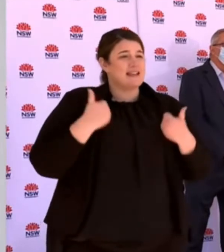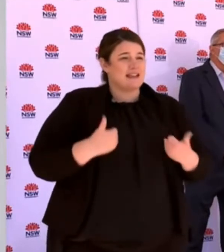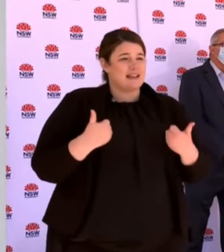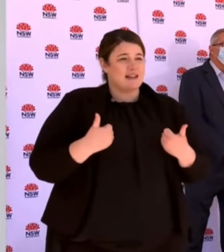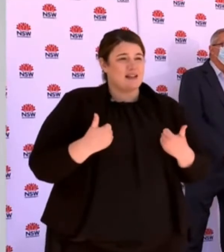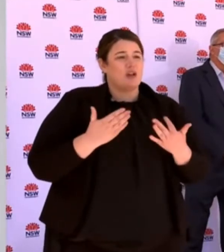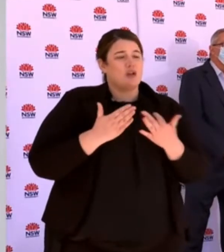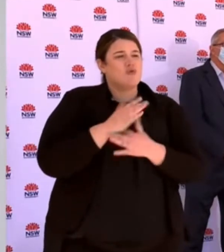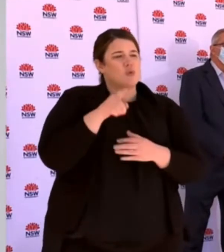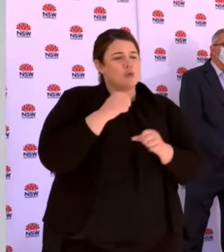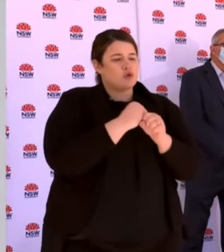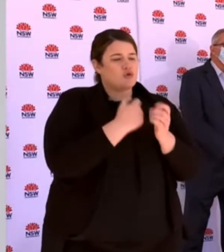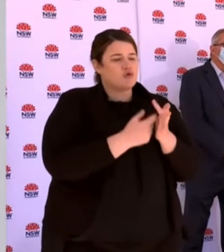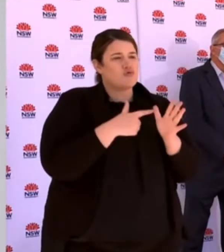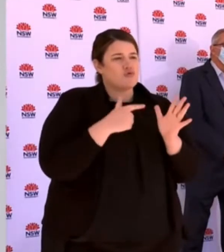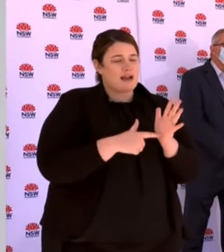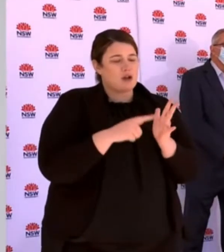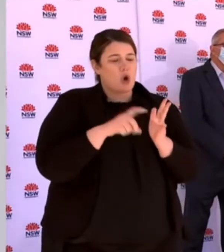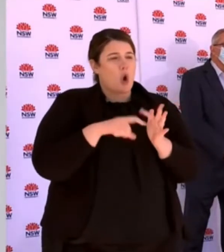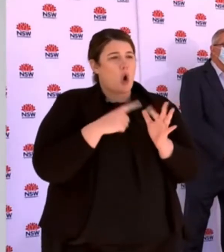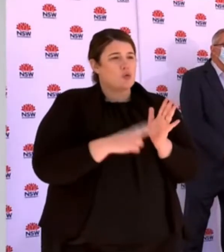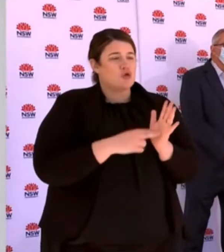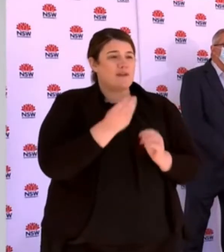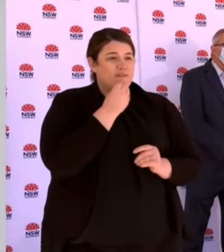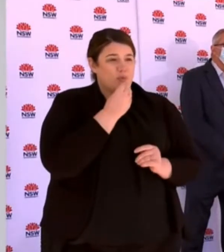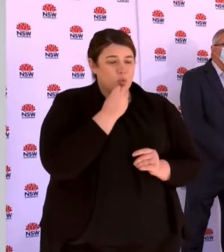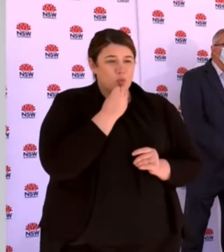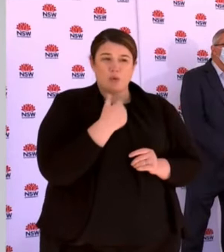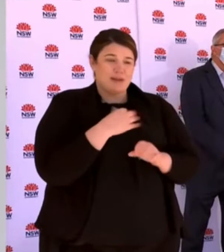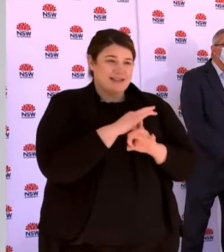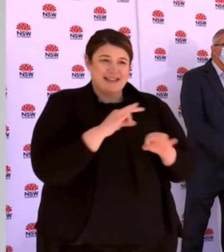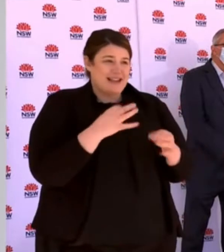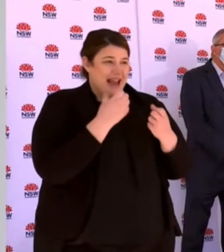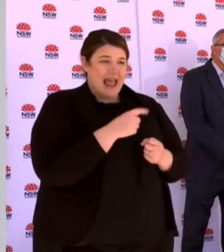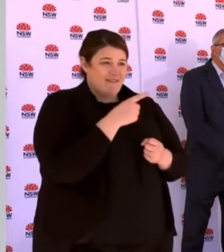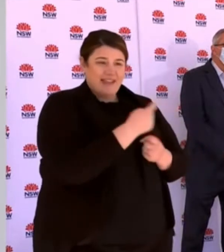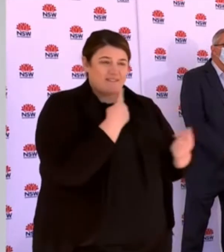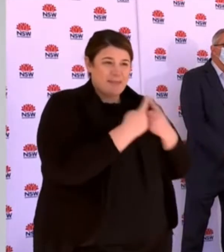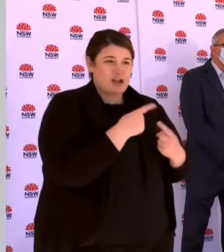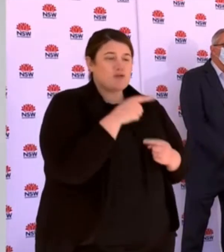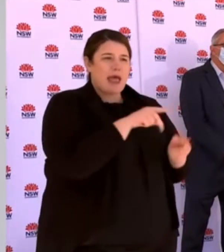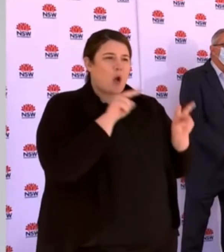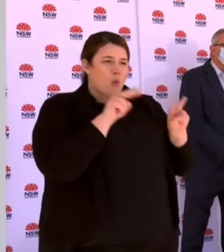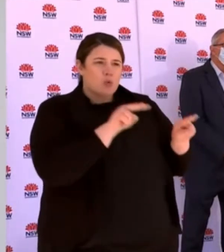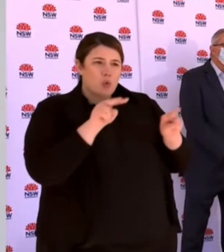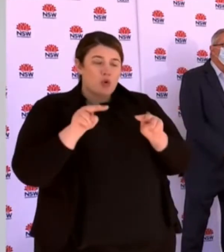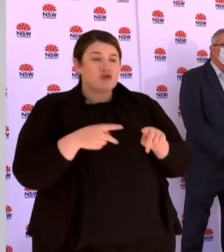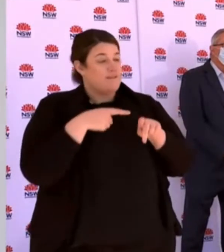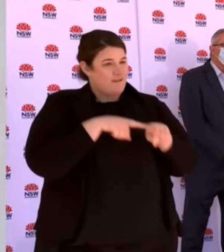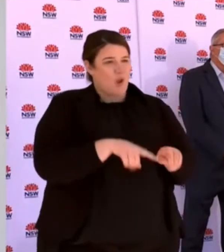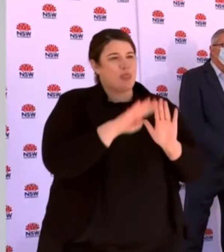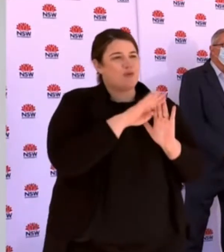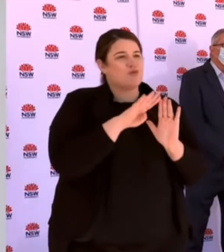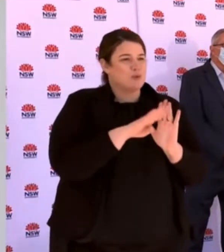through exposure at Ocean Foods. We didn't have their details, but they'd watched the media and followed the